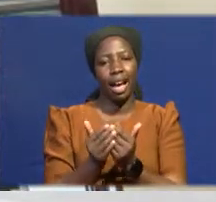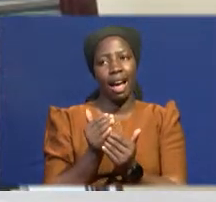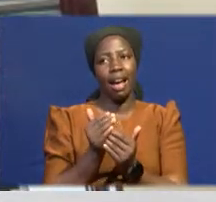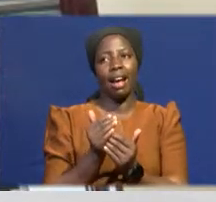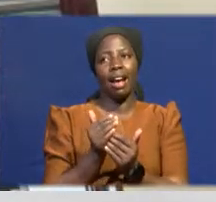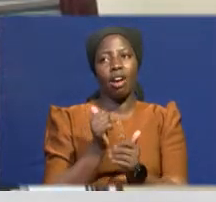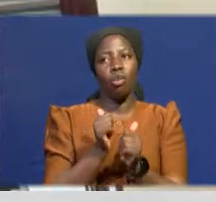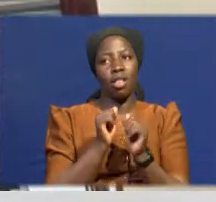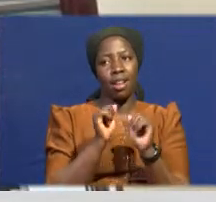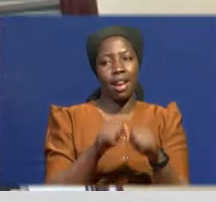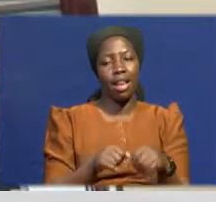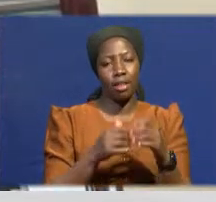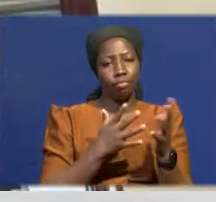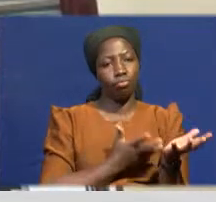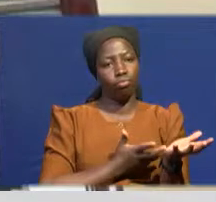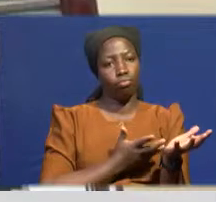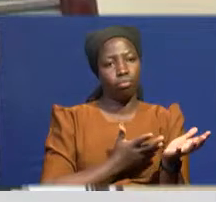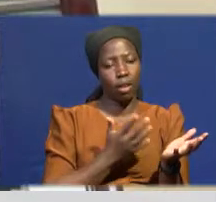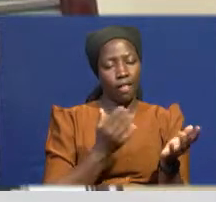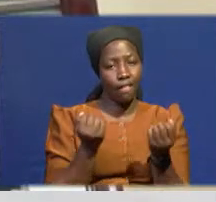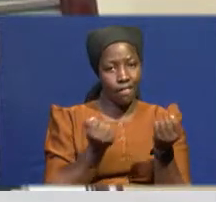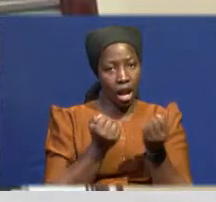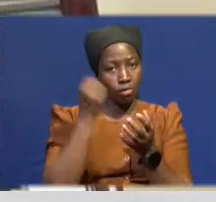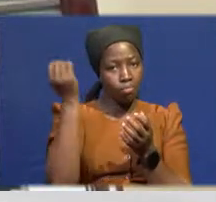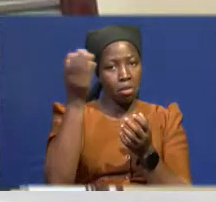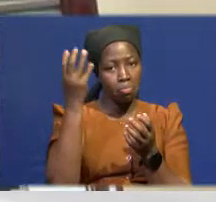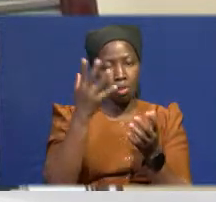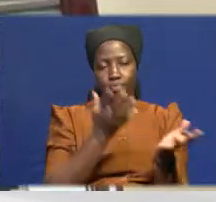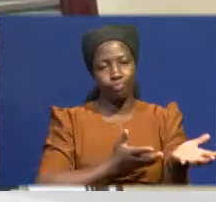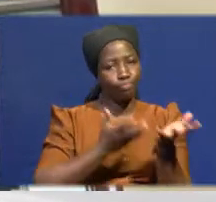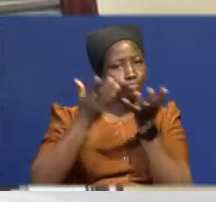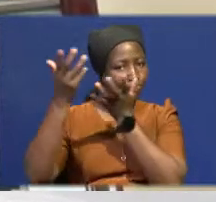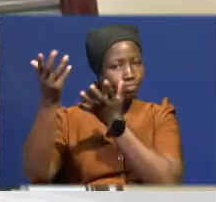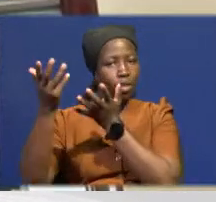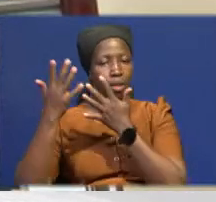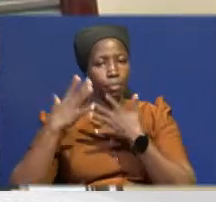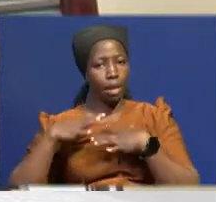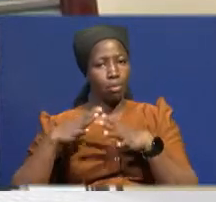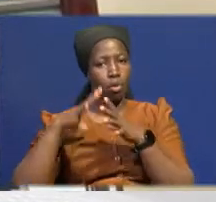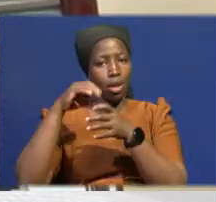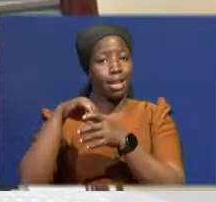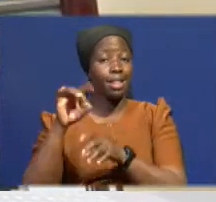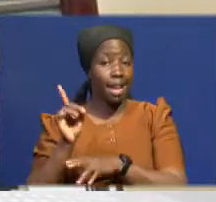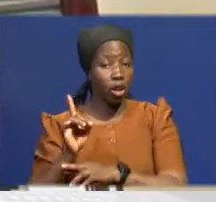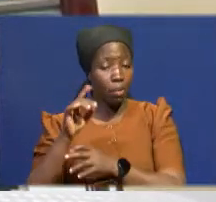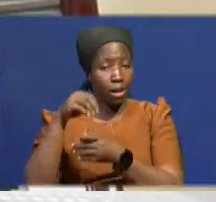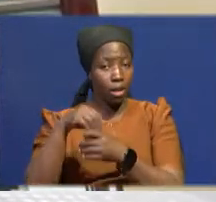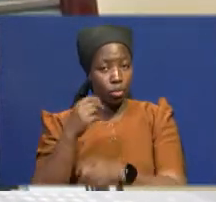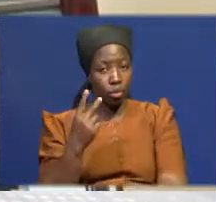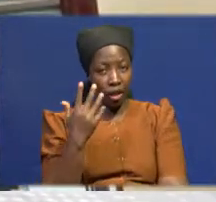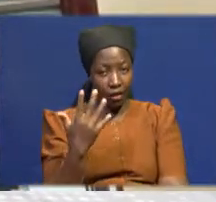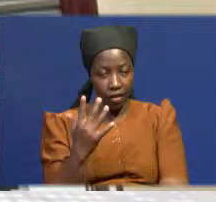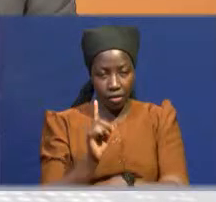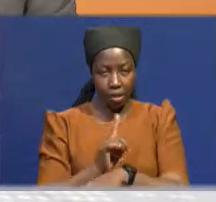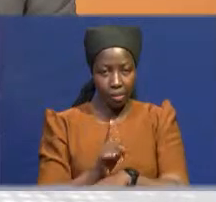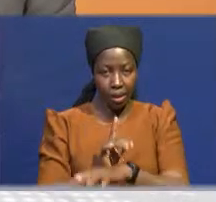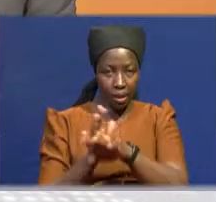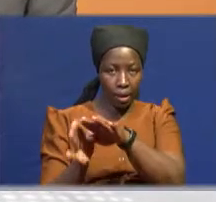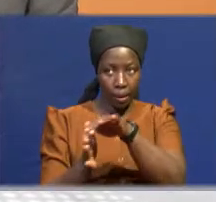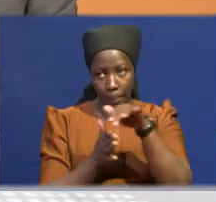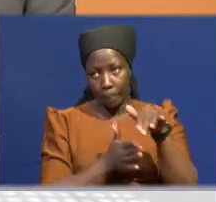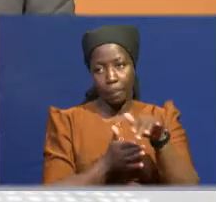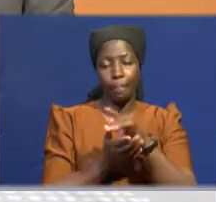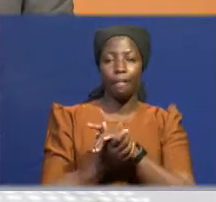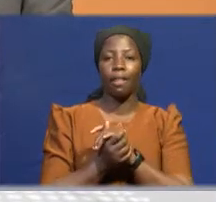and transport them to Nairobi to a specialist center within 25 minutes. The other one is that